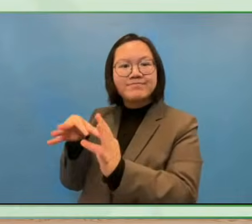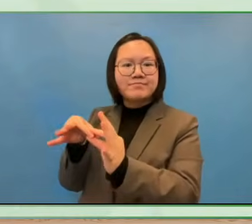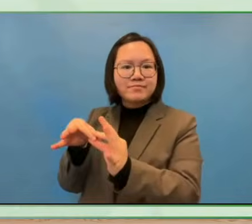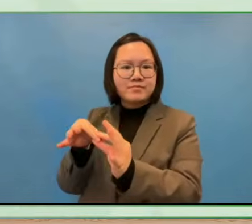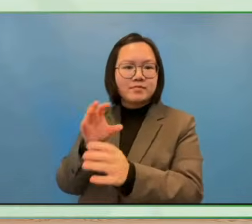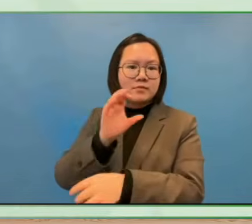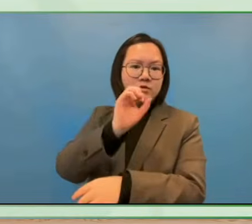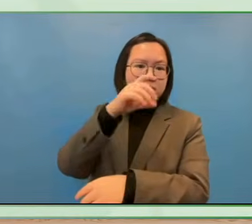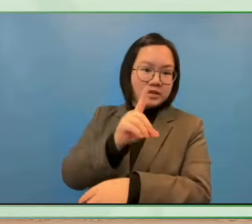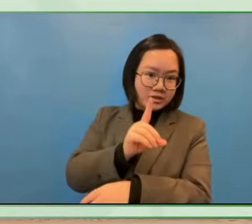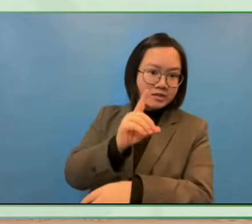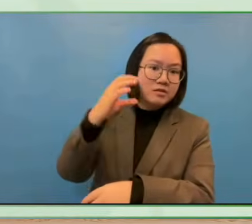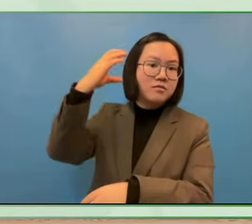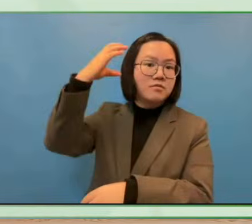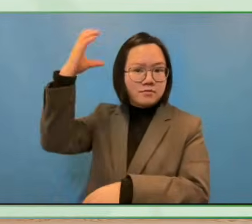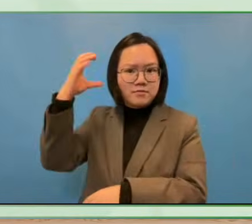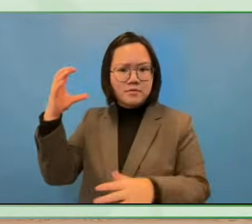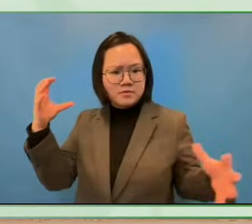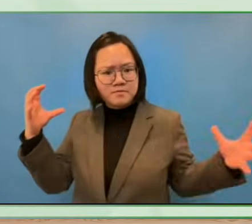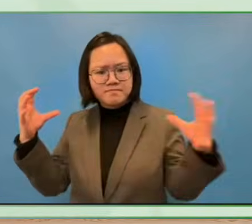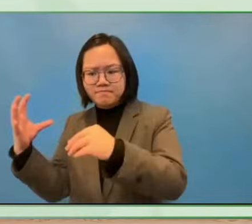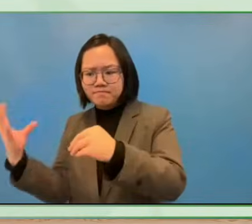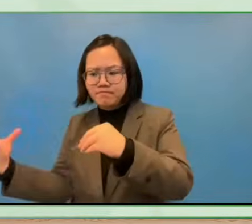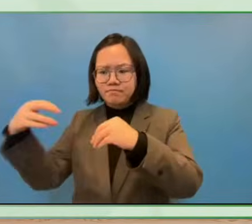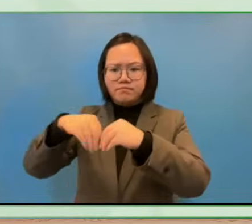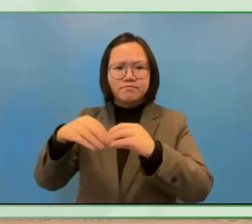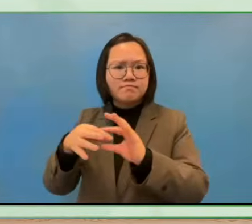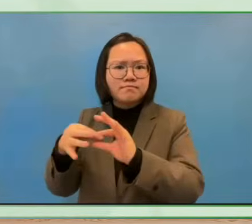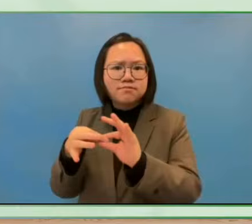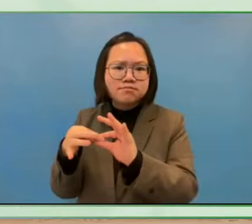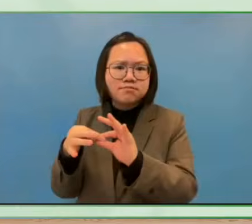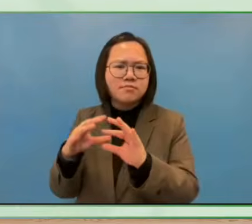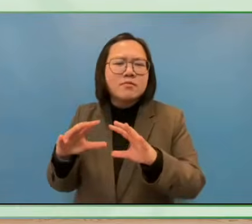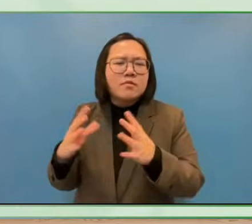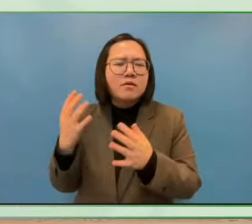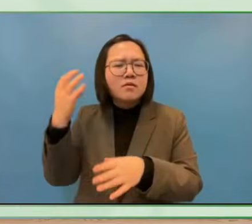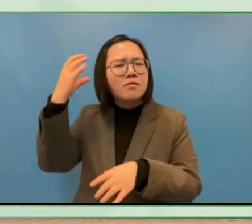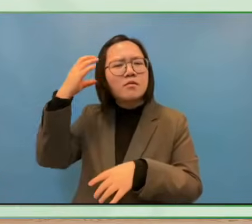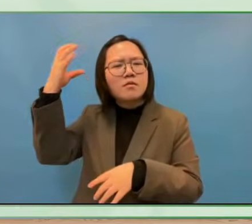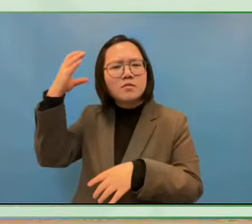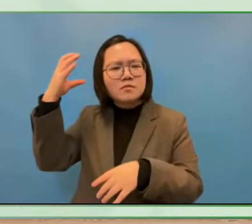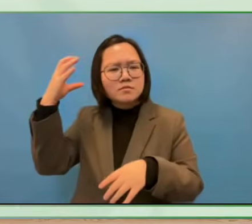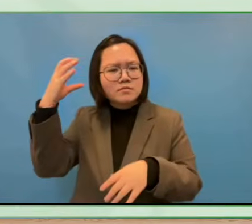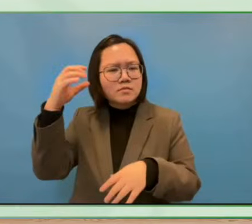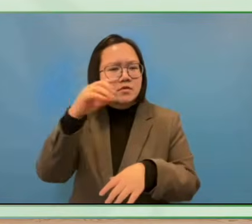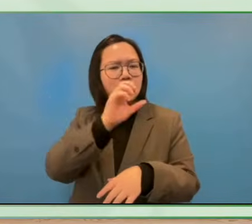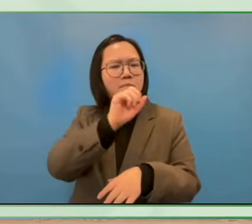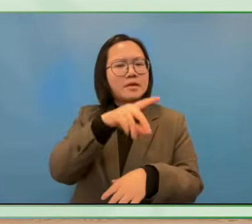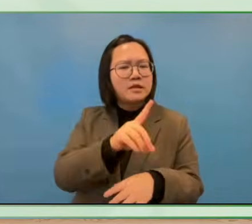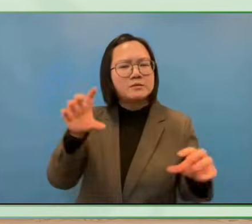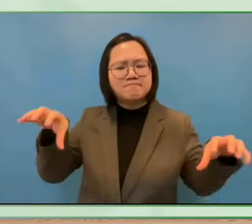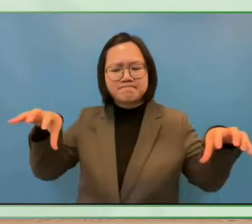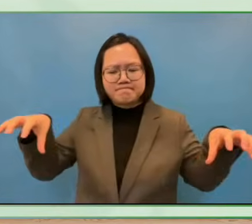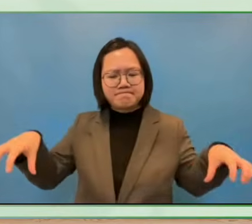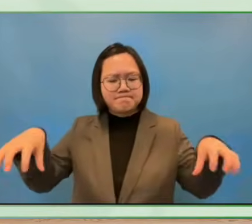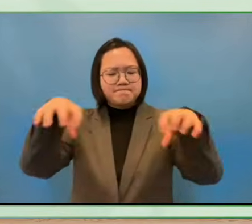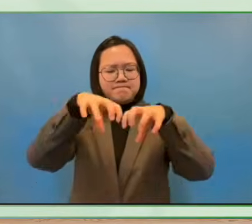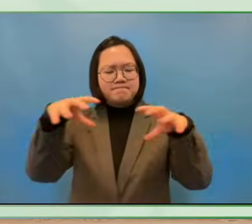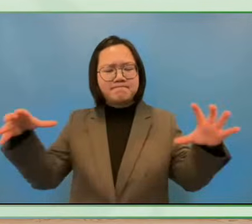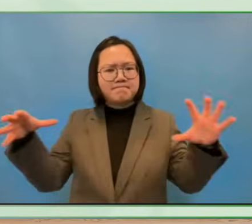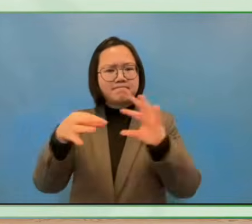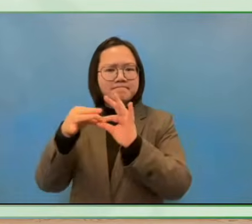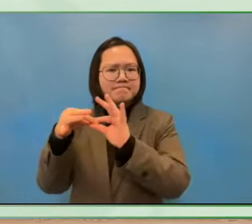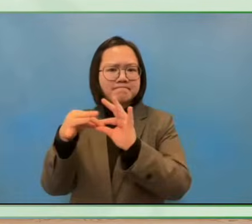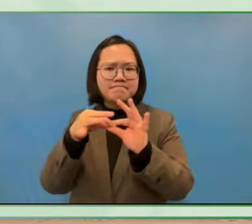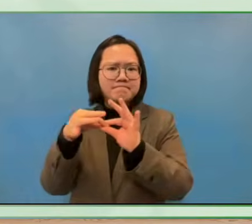But how could this work? How could governments interact with OPDs on the ground? Do you have any ideas or suggestions how